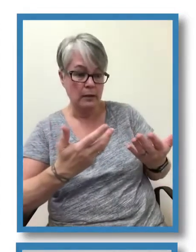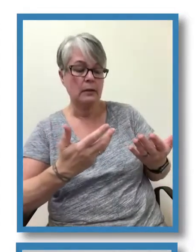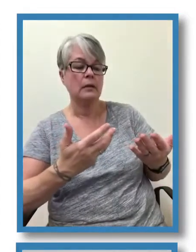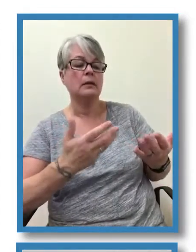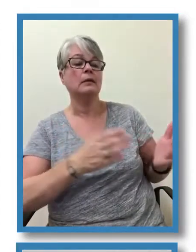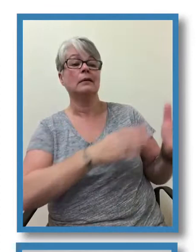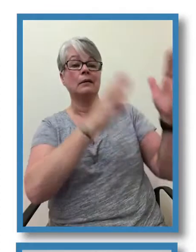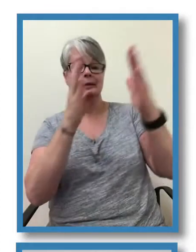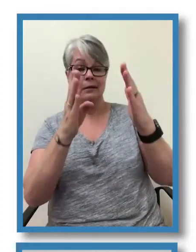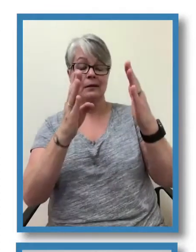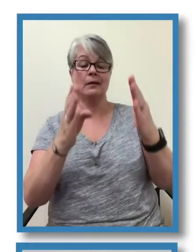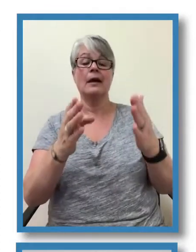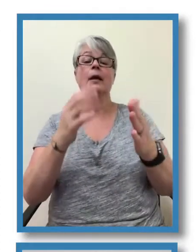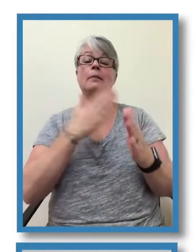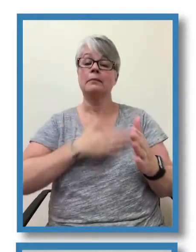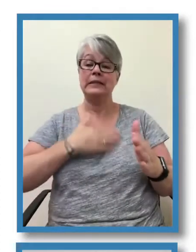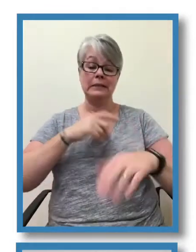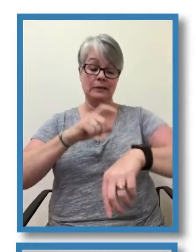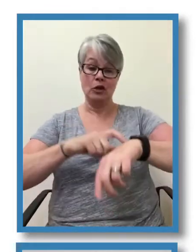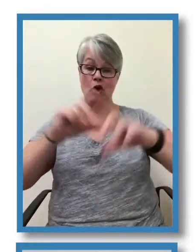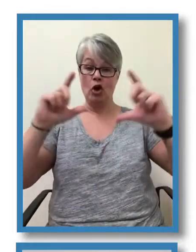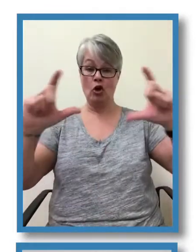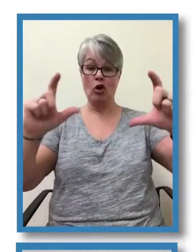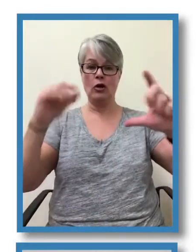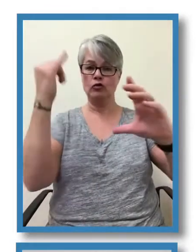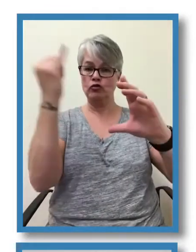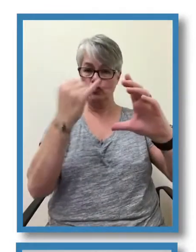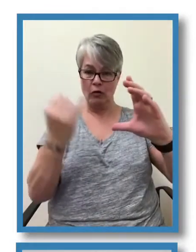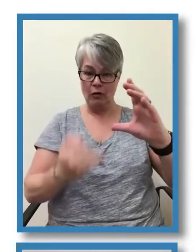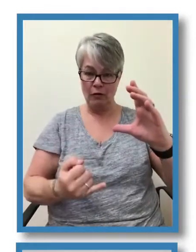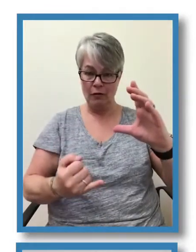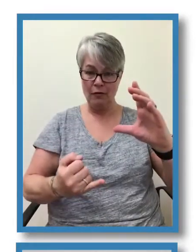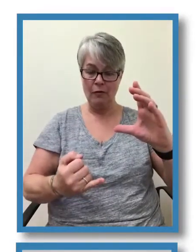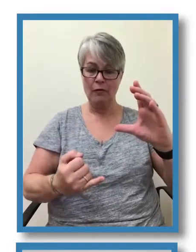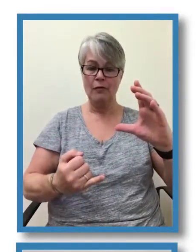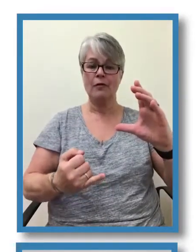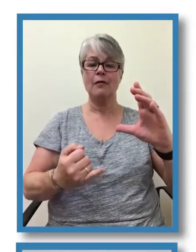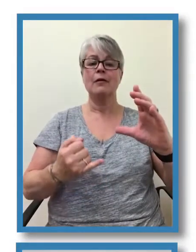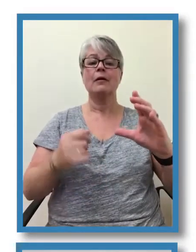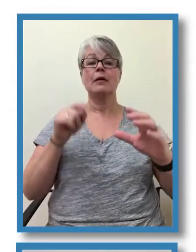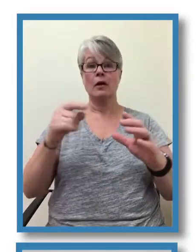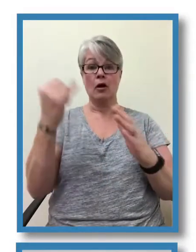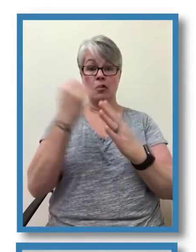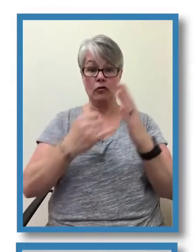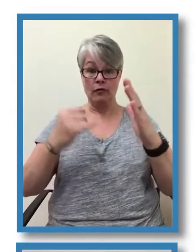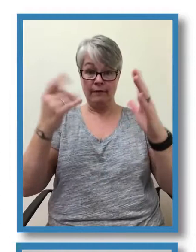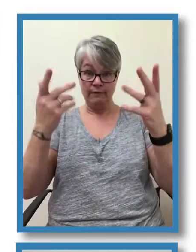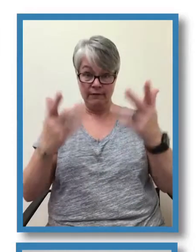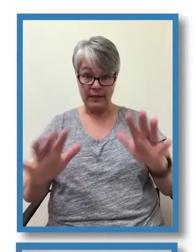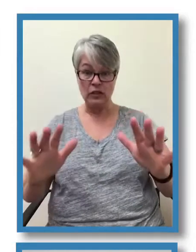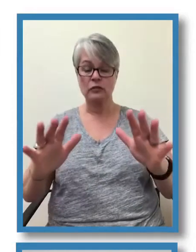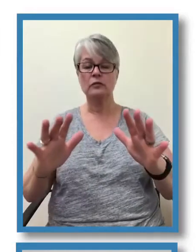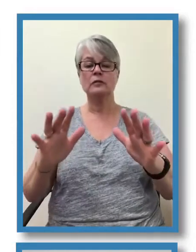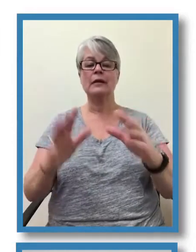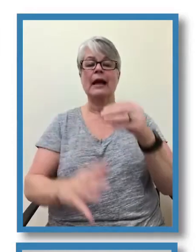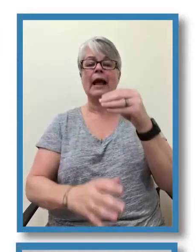put the hands at 10 past 11. Now, some of you who have actually gone and done your